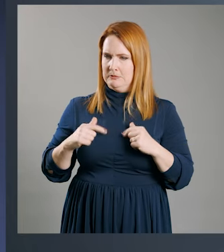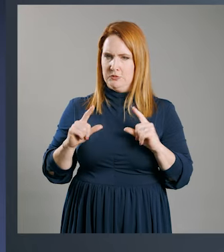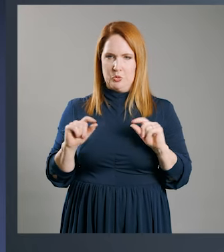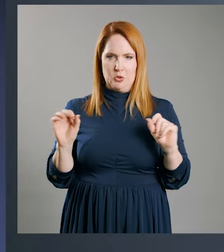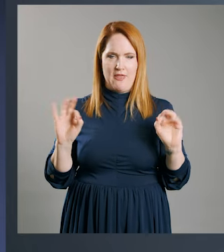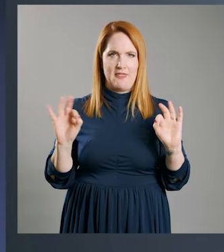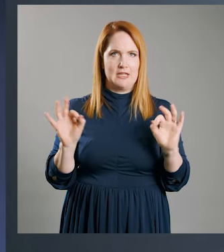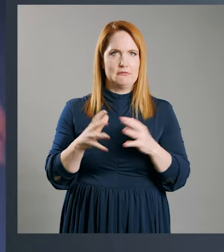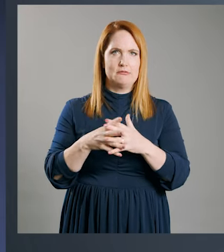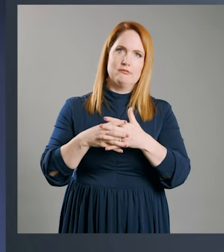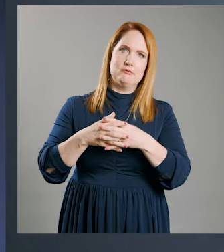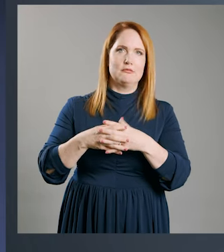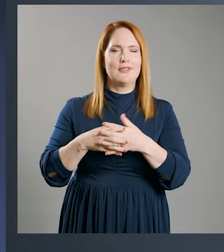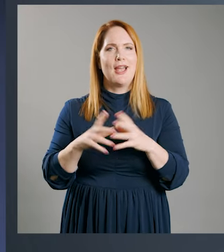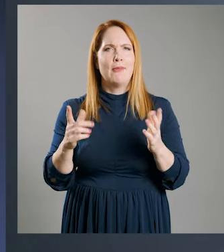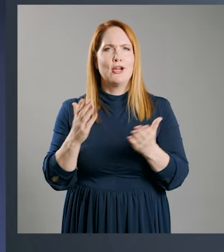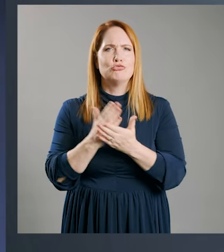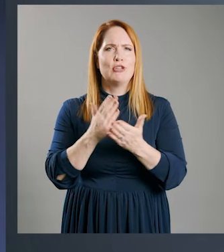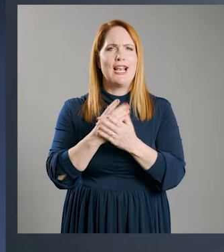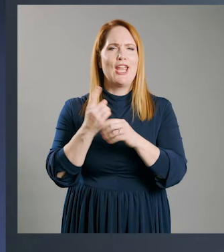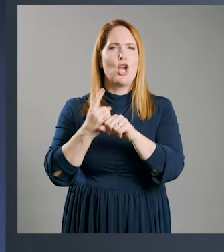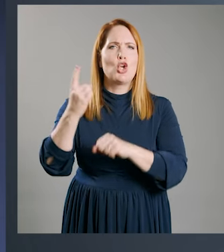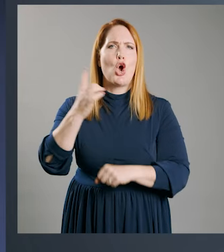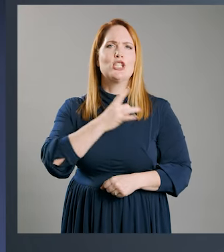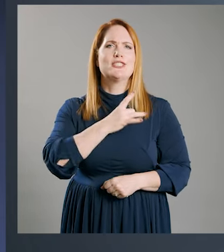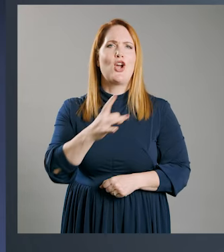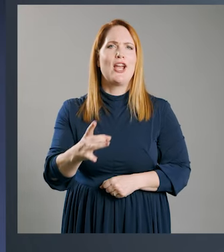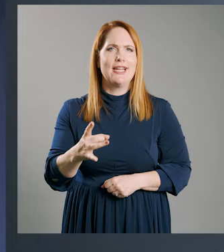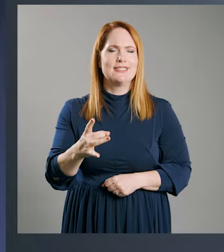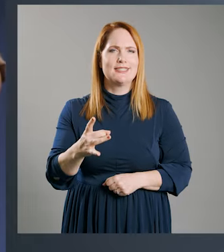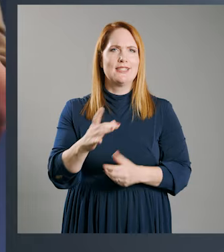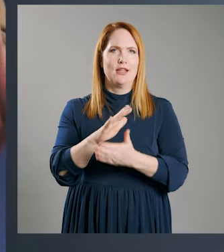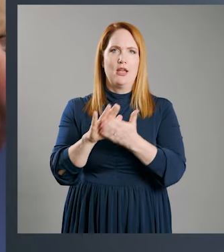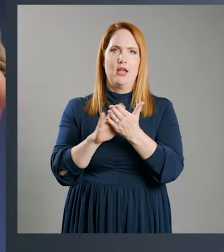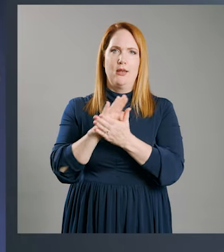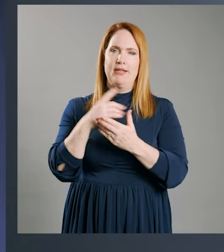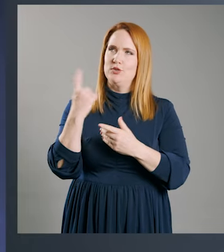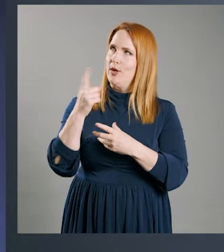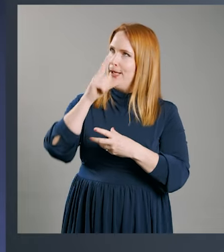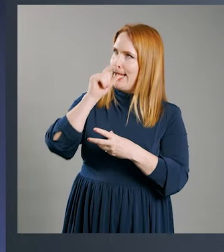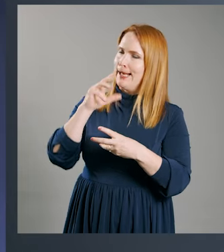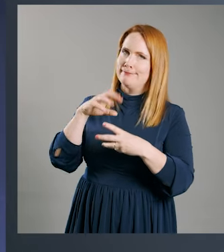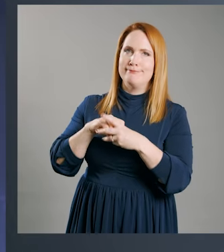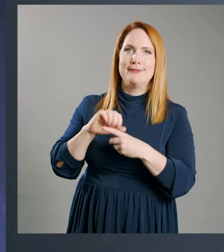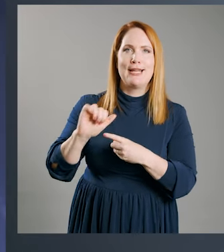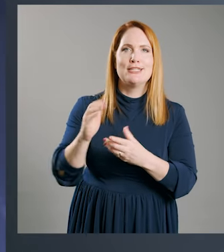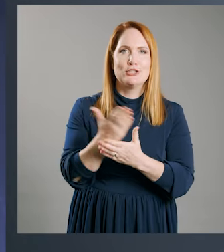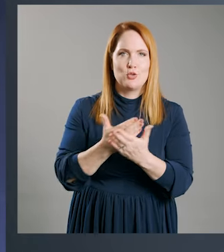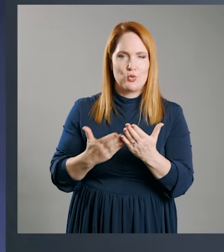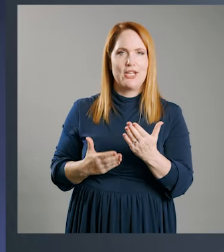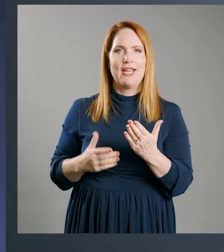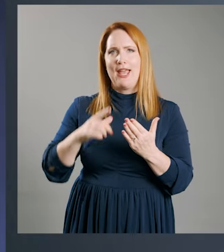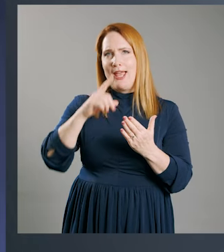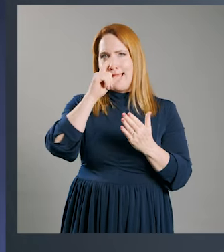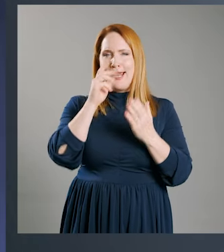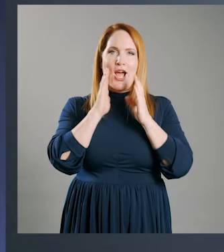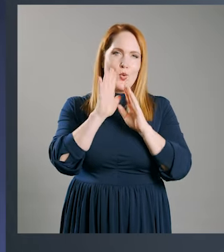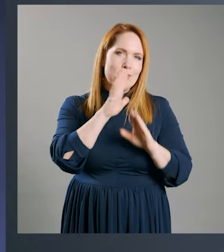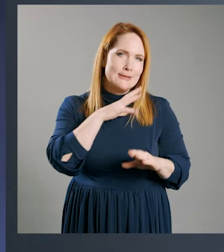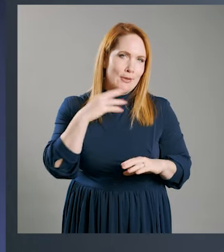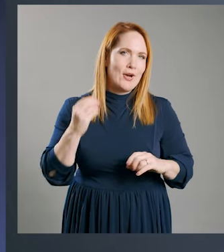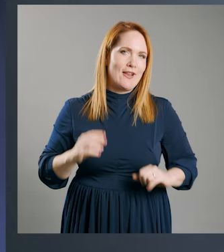part to play in his story. But it is the kindness of God where we are invited to have a part in God's story. We're invited to be